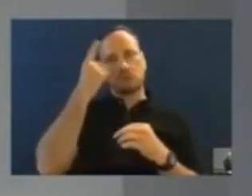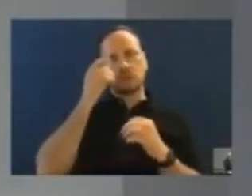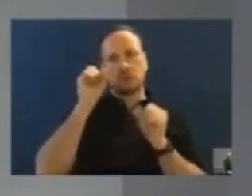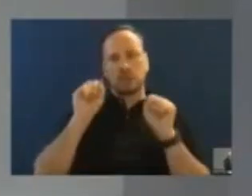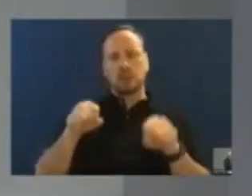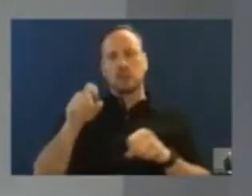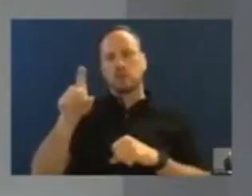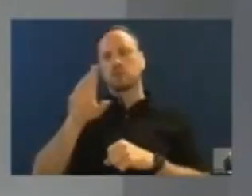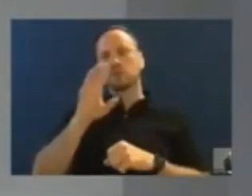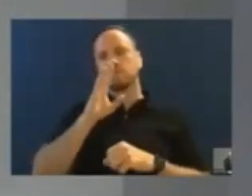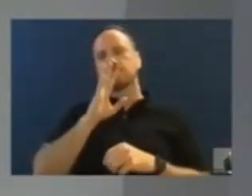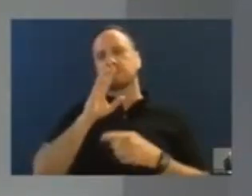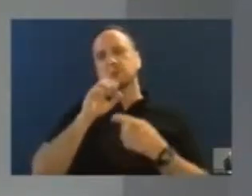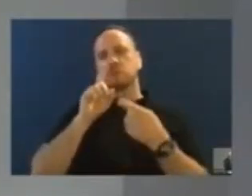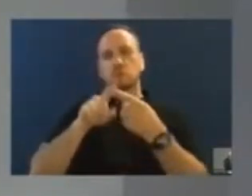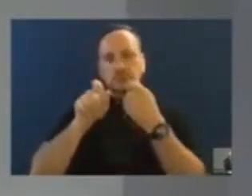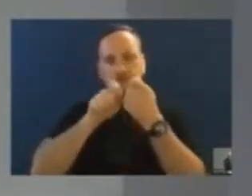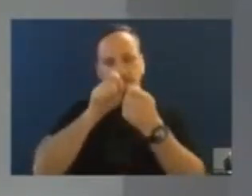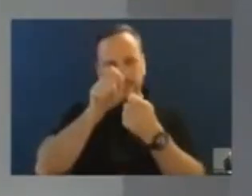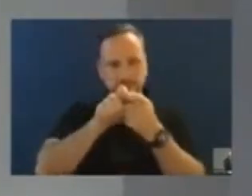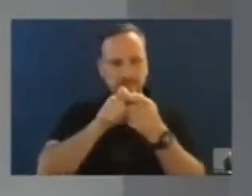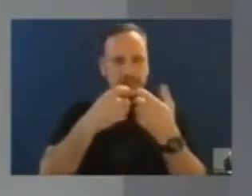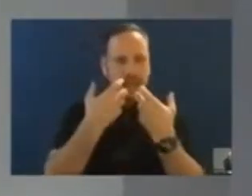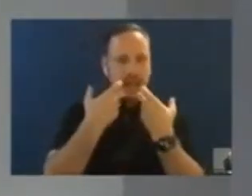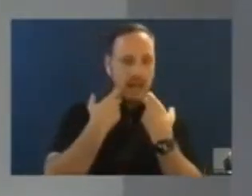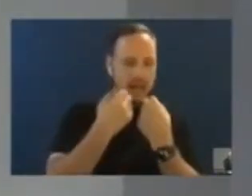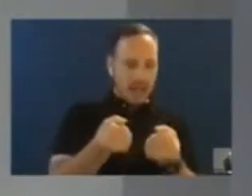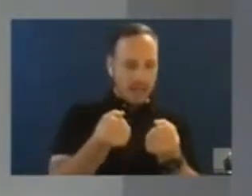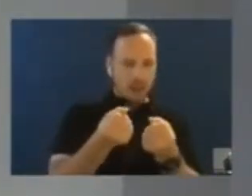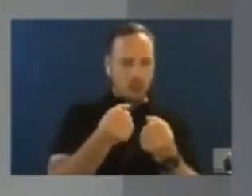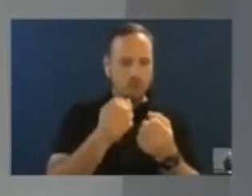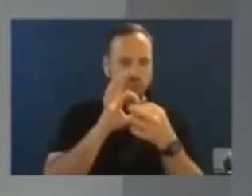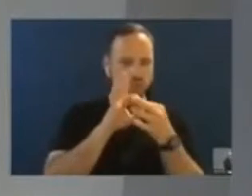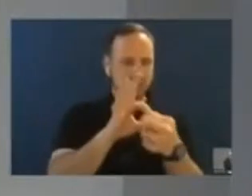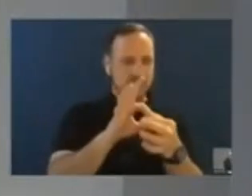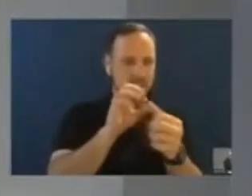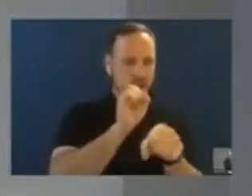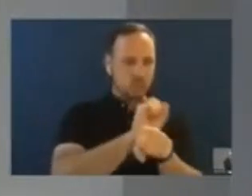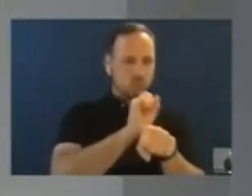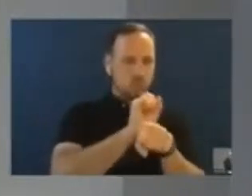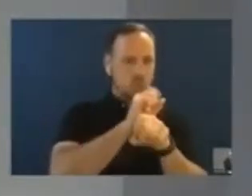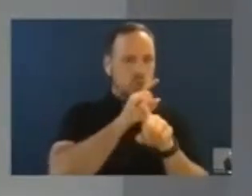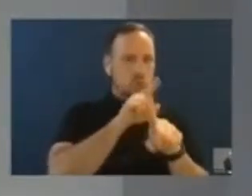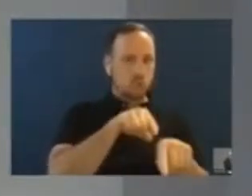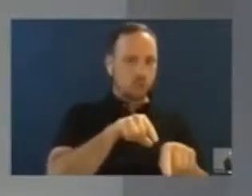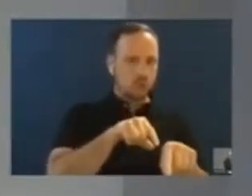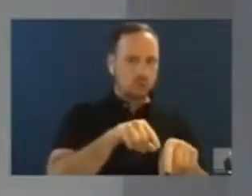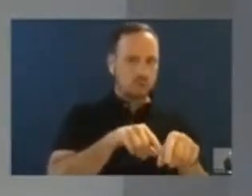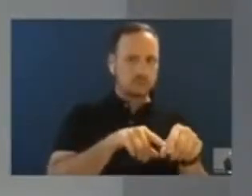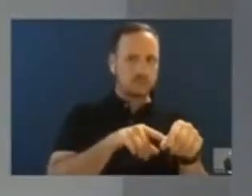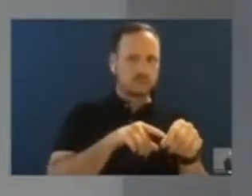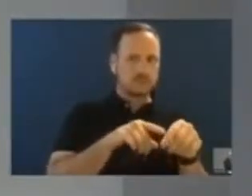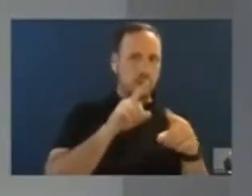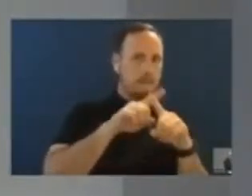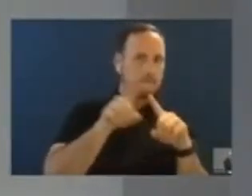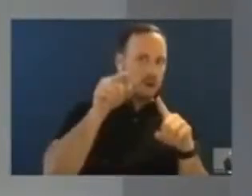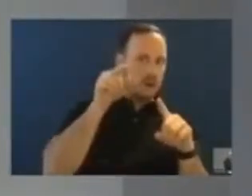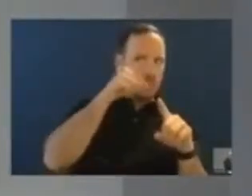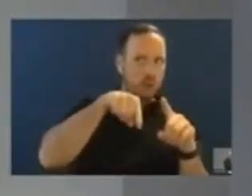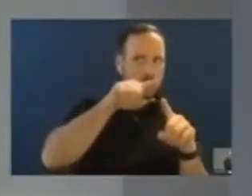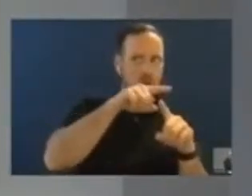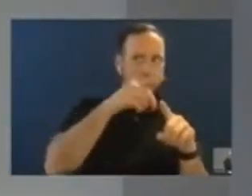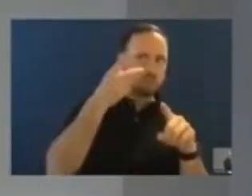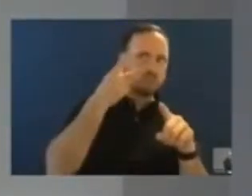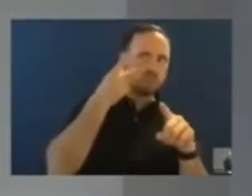safety related work orders, what those have looked like historically, what they've looked like since certainly August 6th,